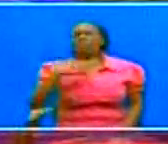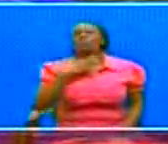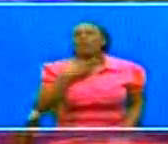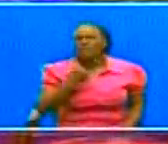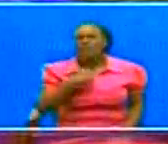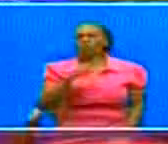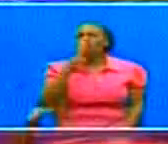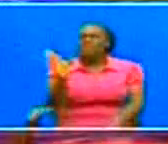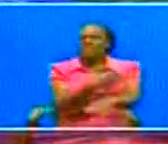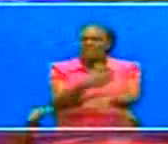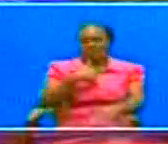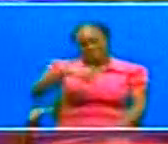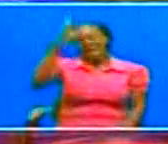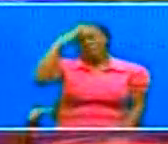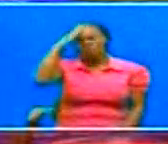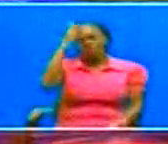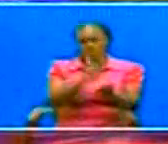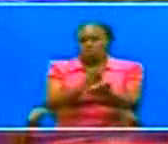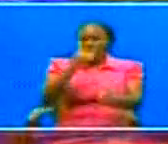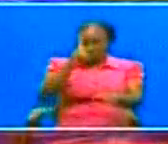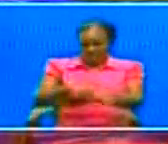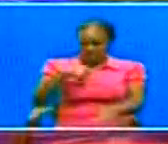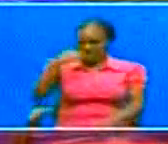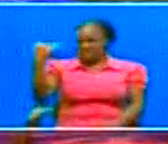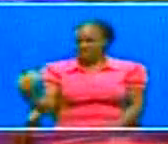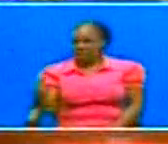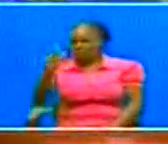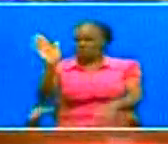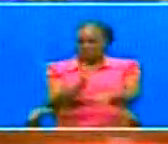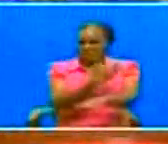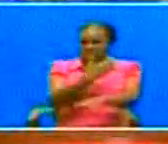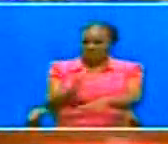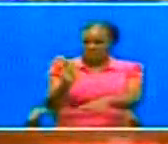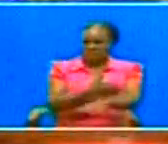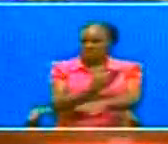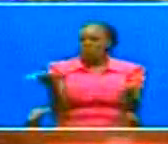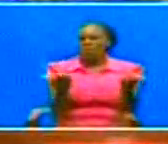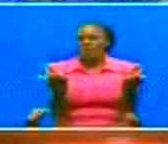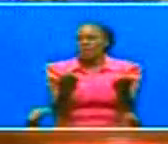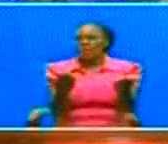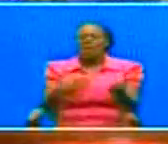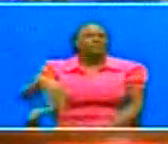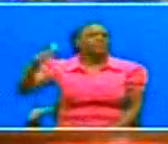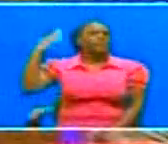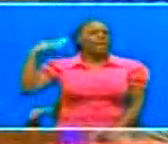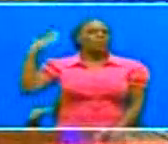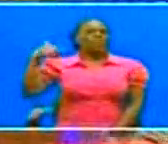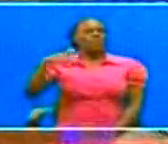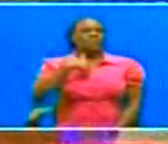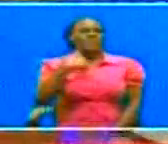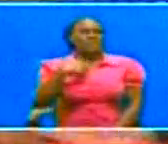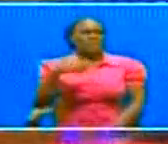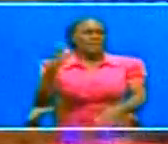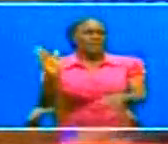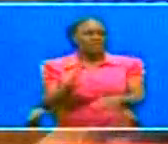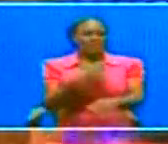were a kid? I did. Yeah? Yeah. Like what? When you were five, were you singing hymns? Were you singing? Doris Day. I used to